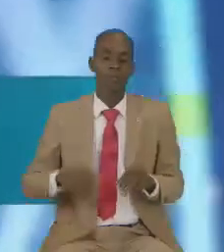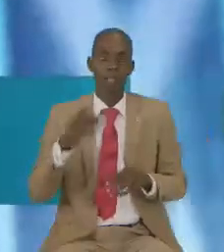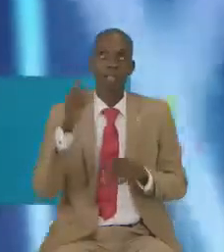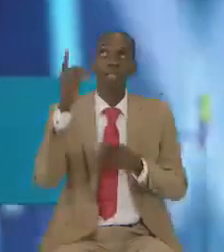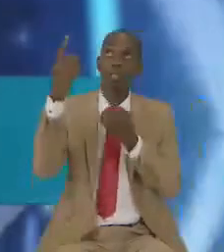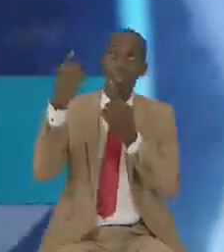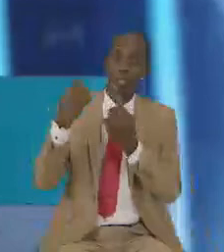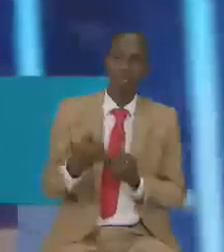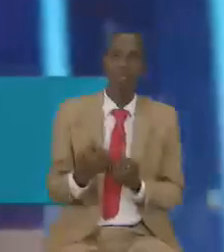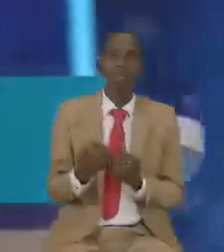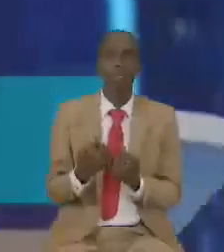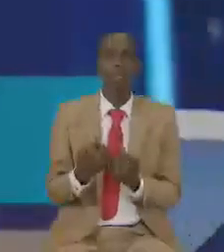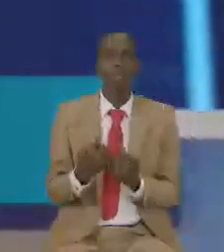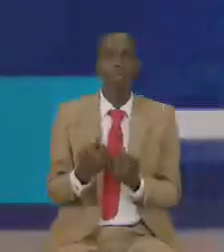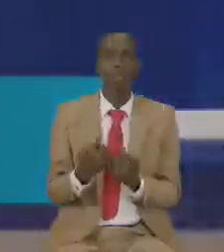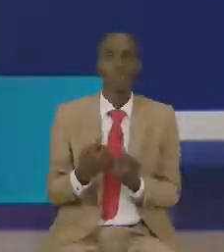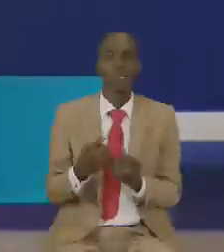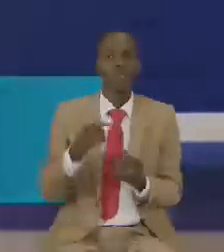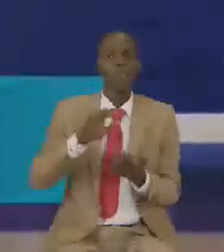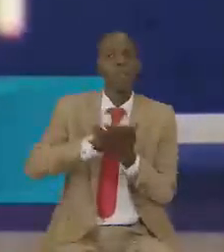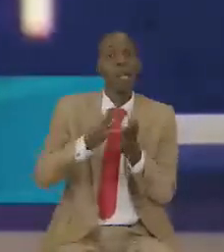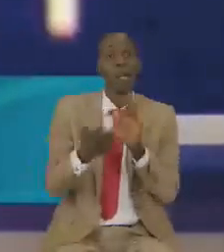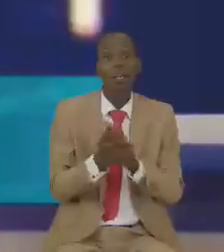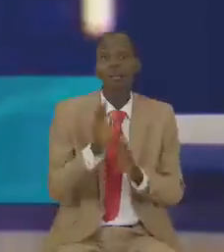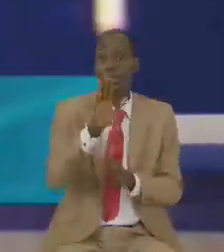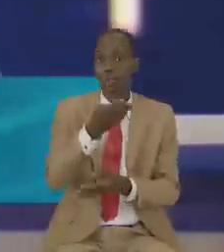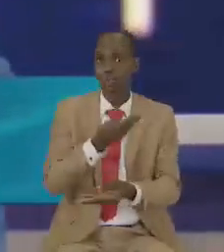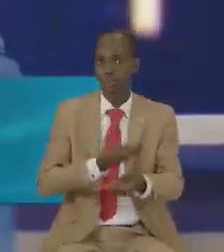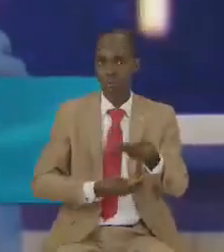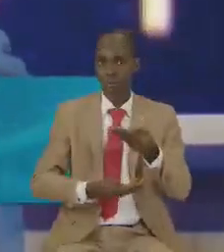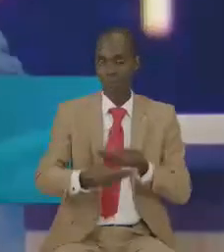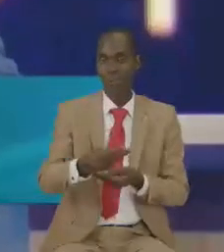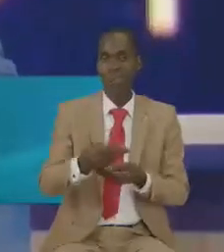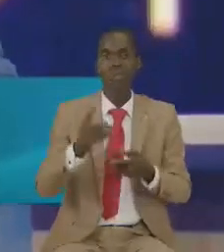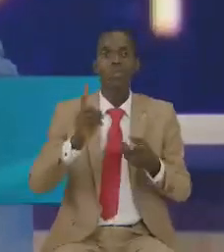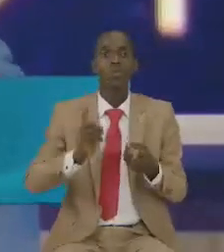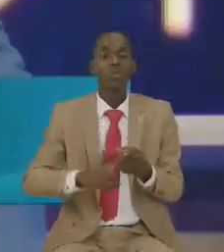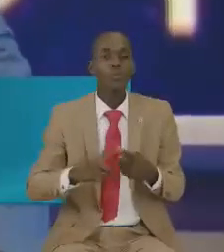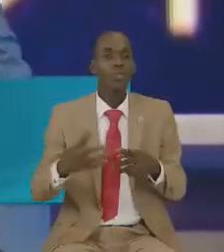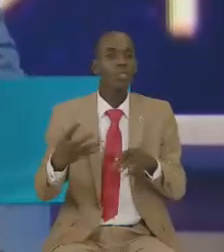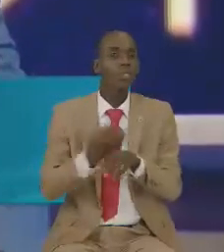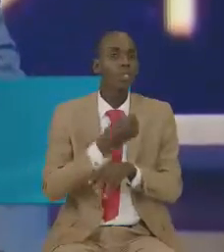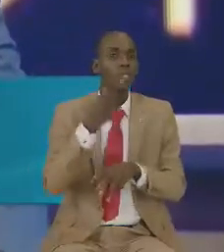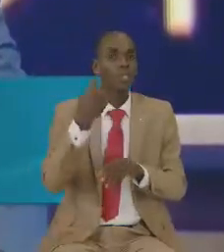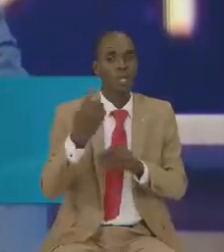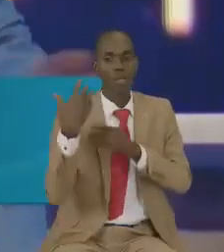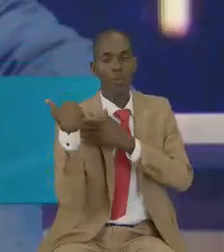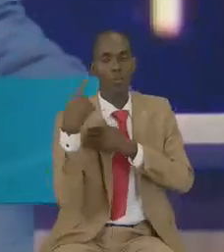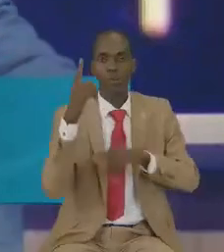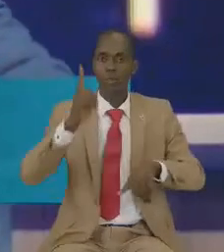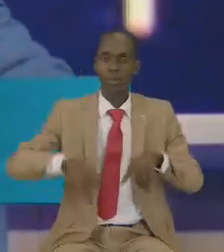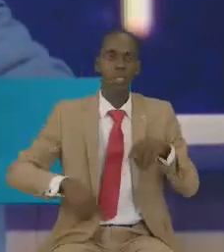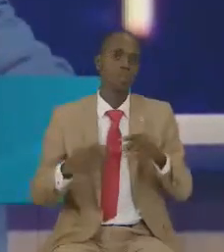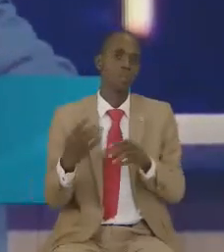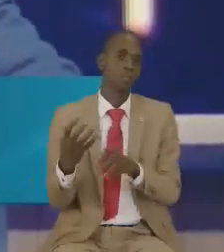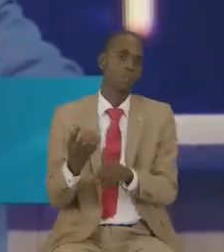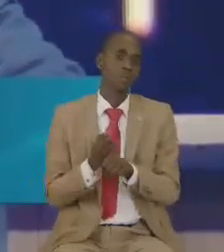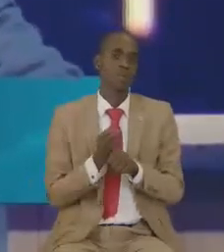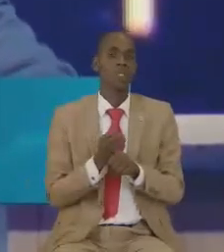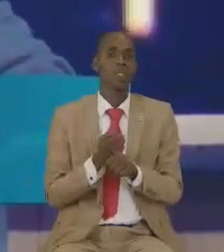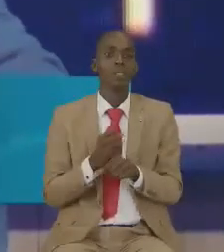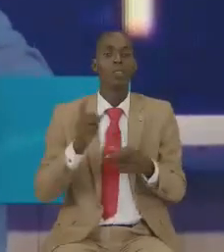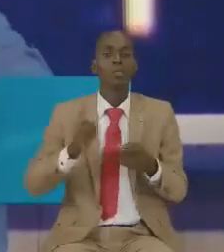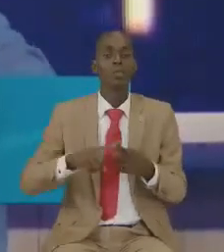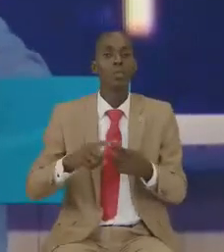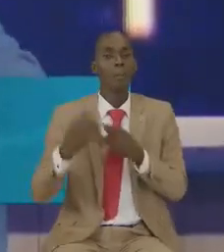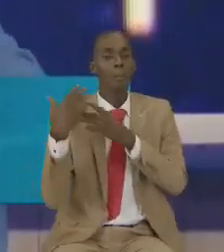became your substitute to carry the load you couldn't carry, to bear the